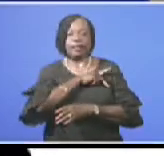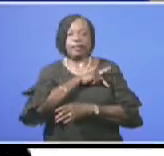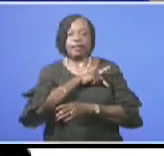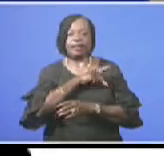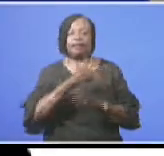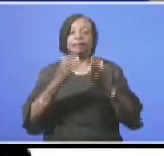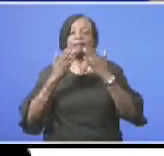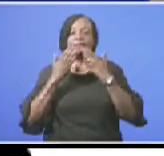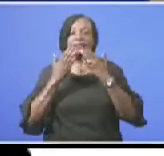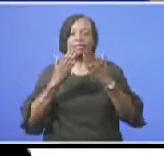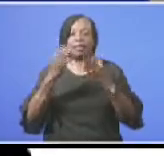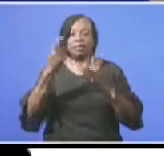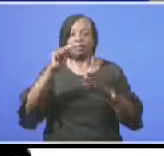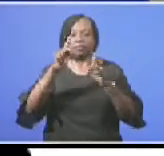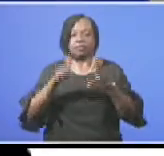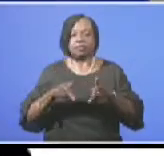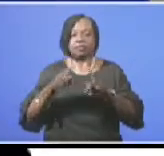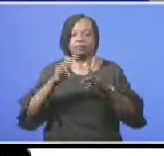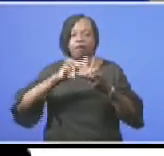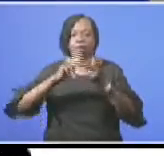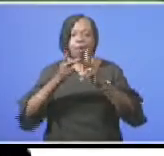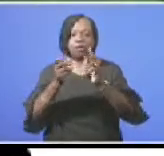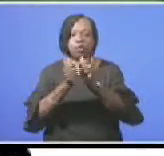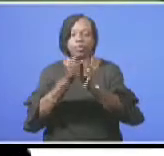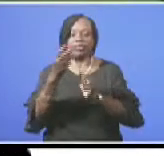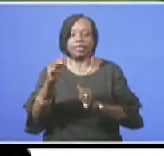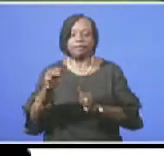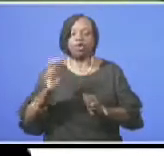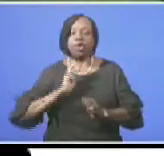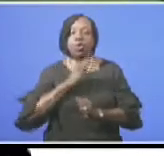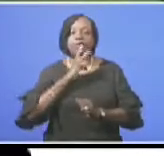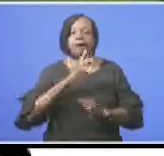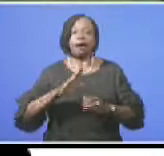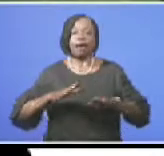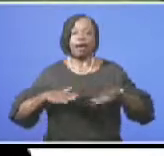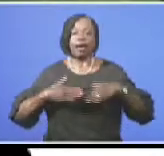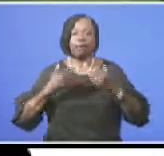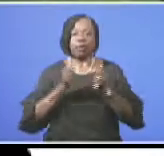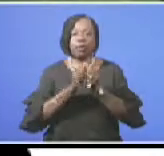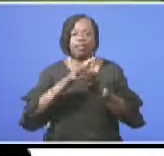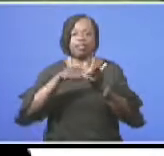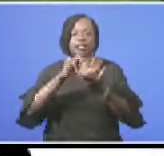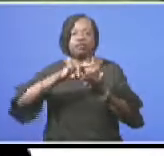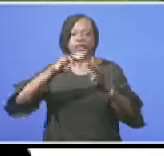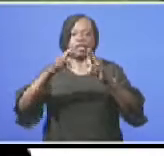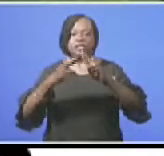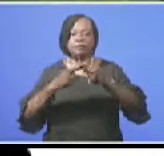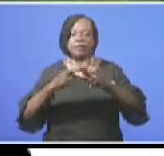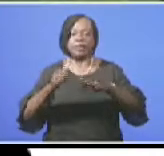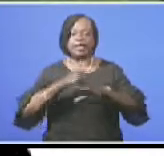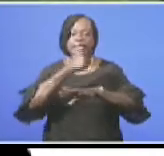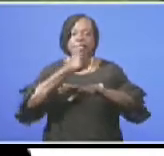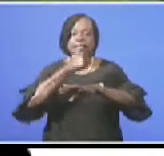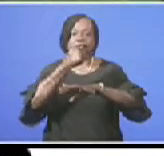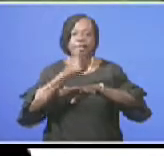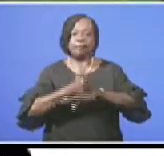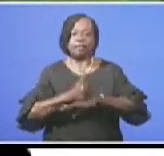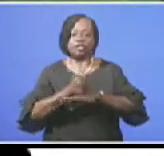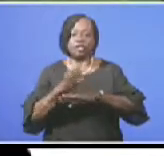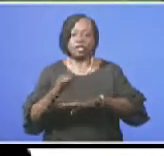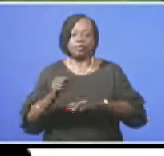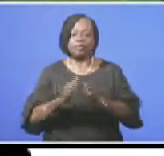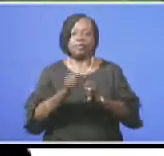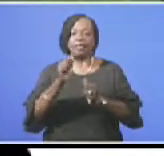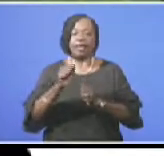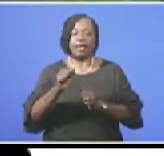mobile network for partnering with them. We are grateful for this relationship that we are establishing with Alive, who have demonstrated